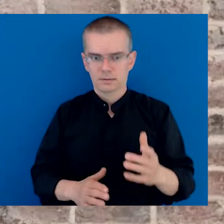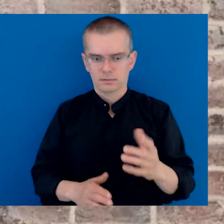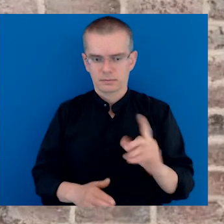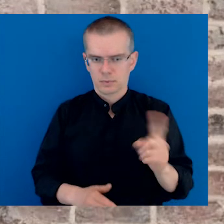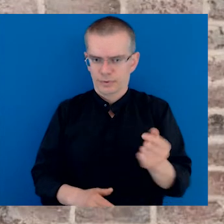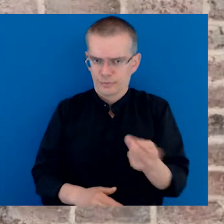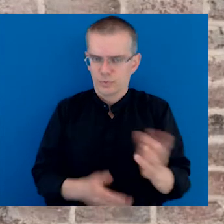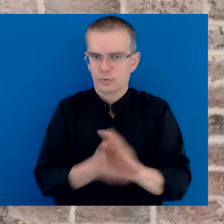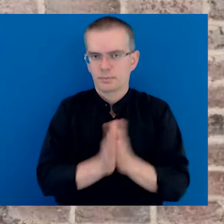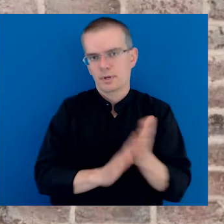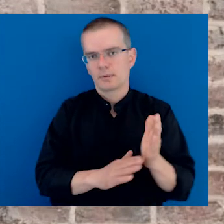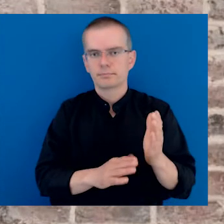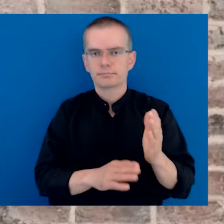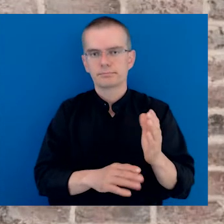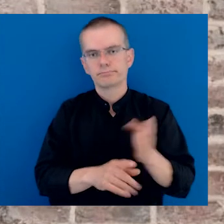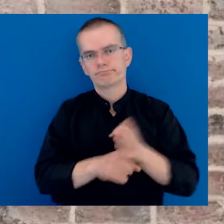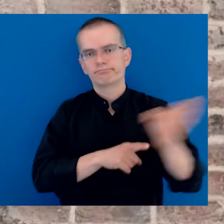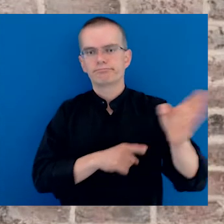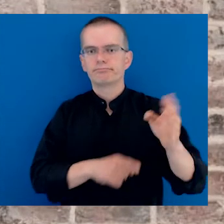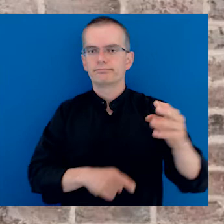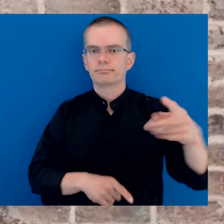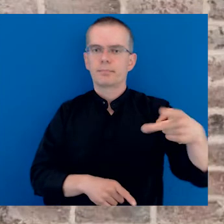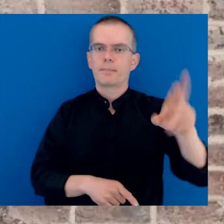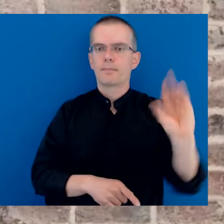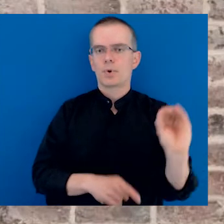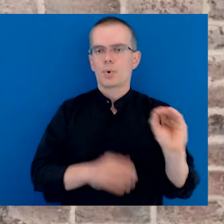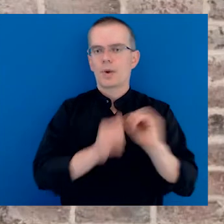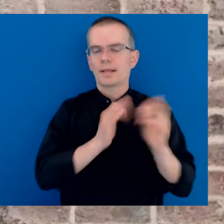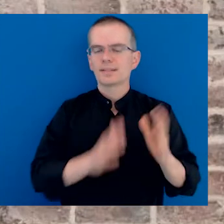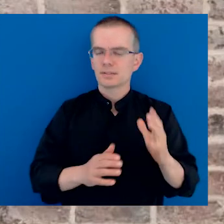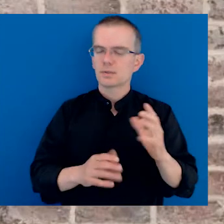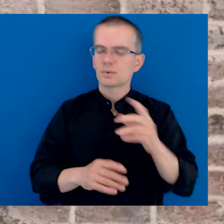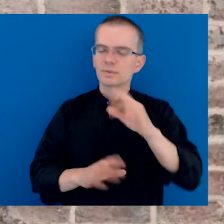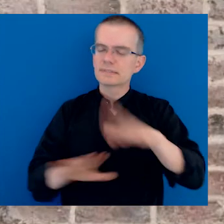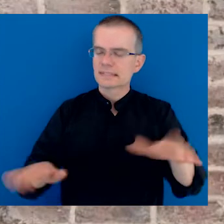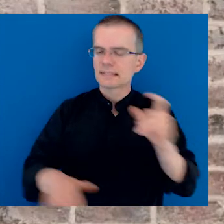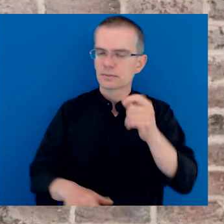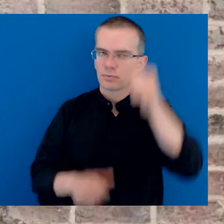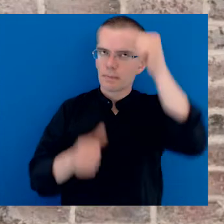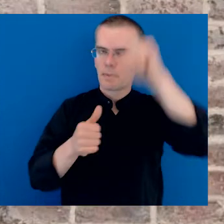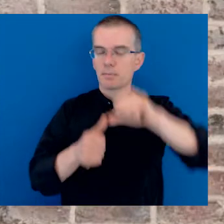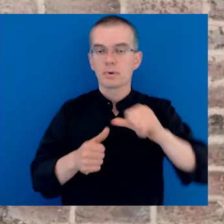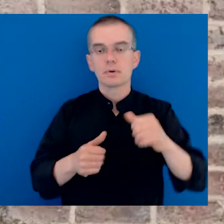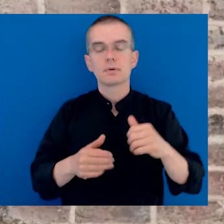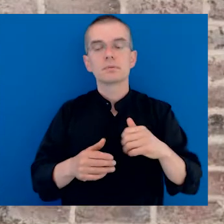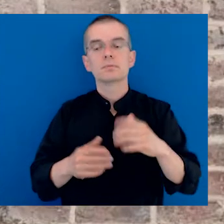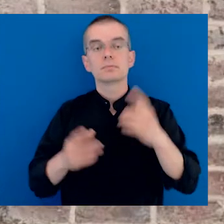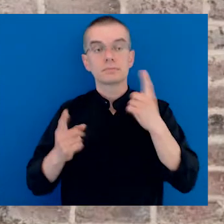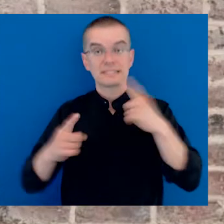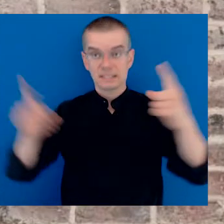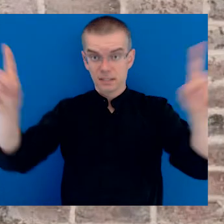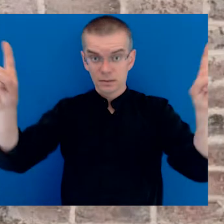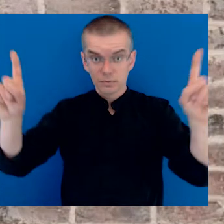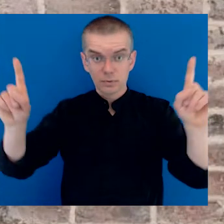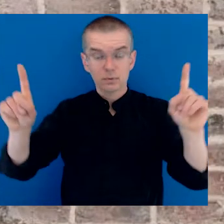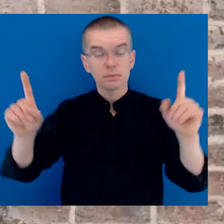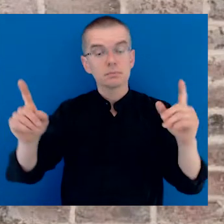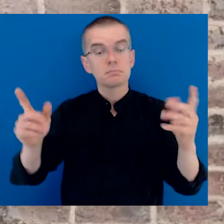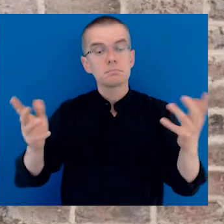going to become professional athletes. So, it's another thing for kids to keep in mind that, if they are going to be